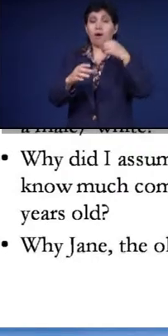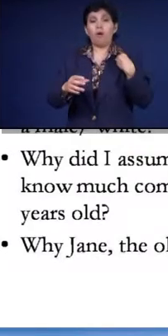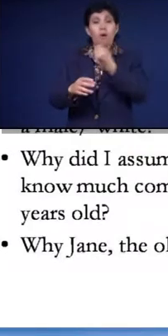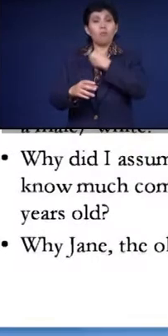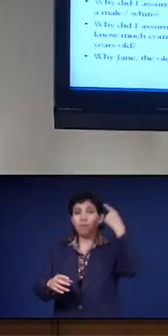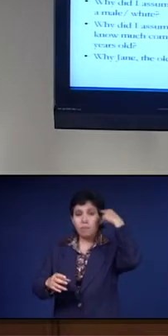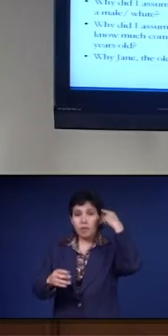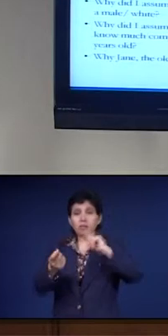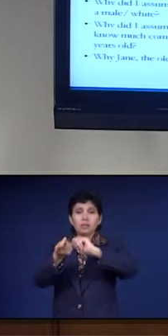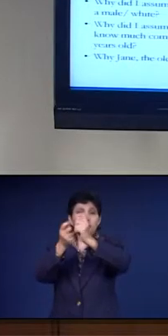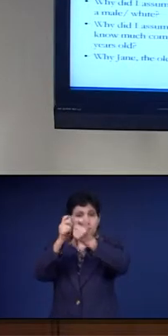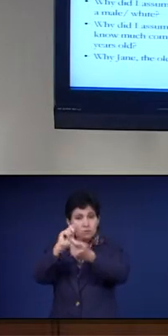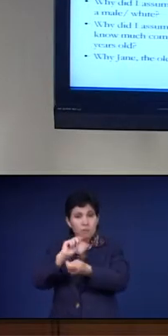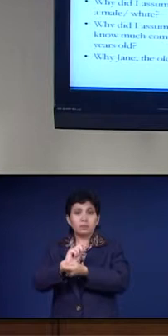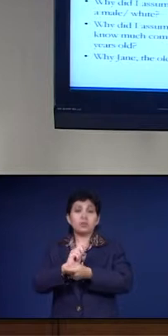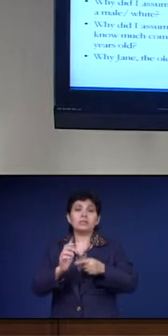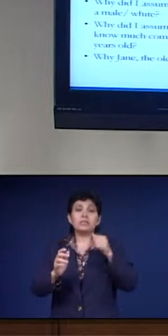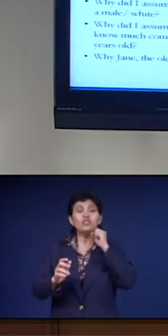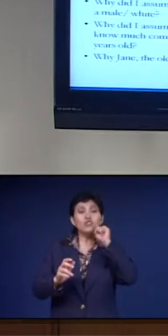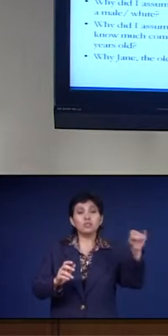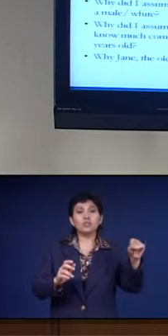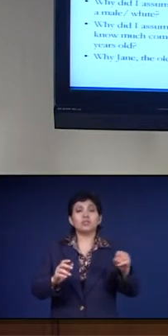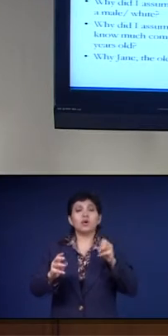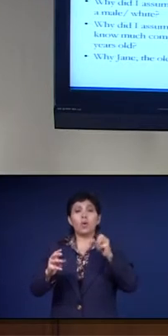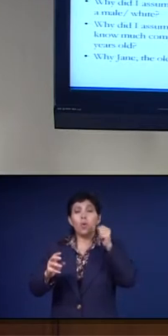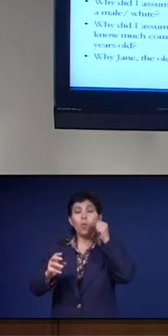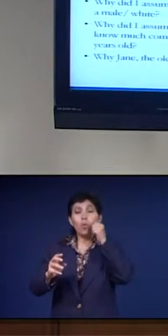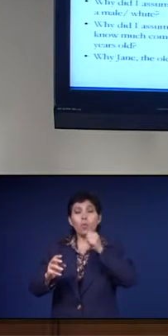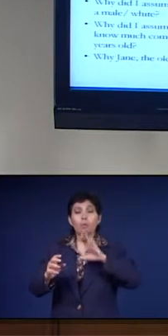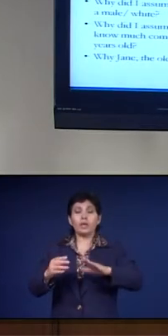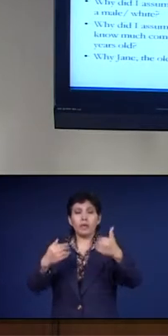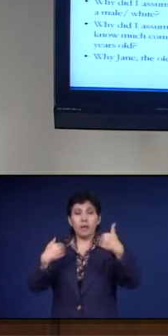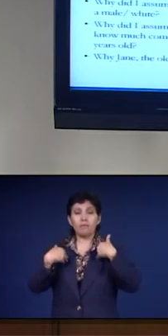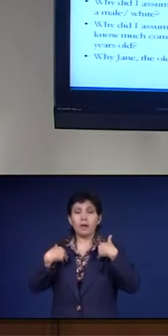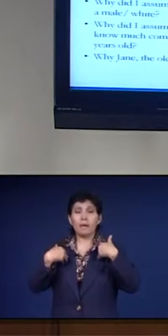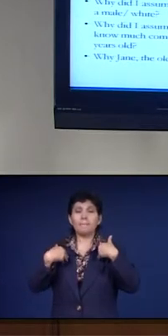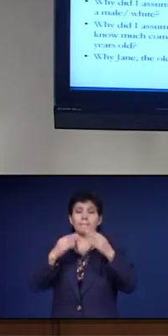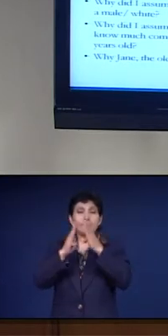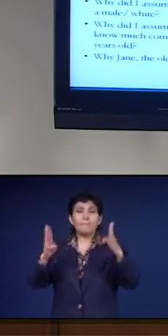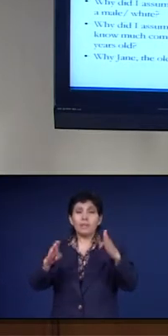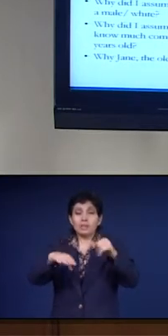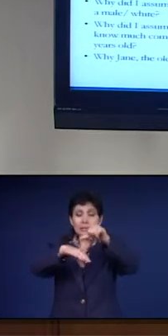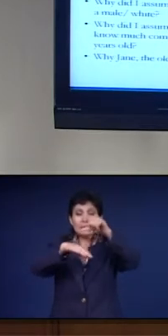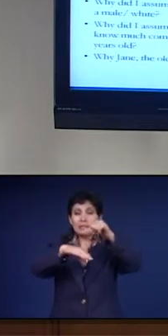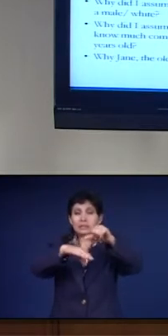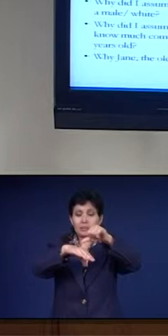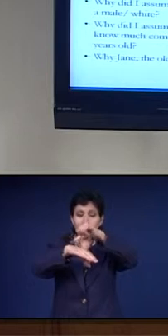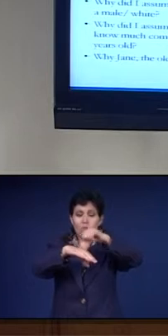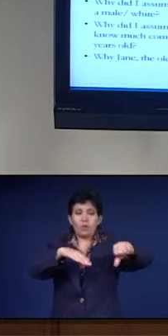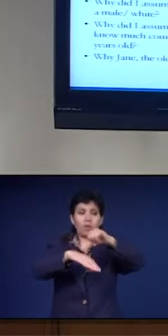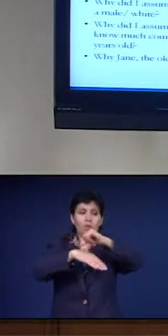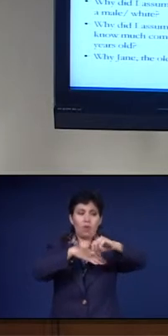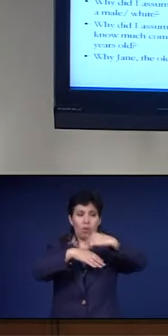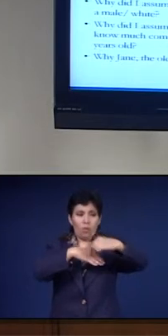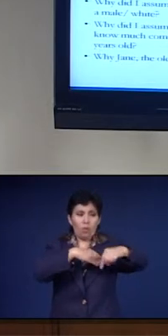thought that Jane is she's a woman. And usually women can fix car. Secondly, she's old.